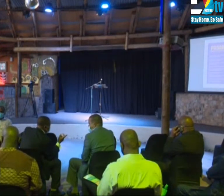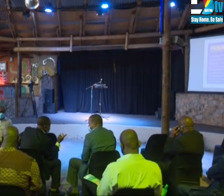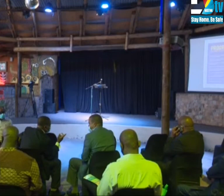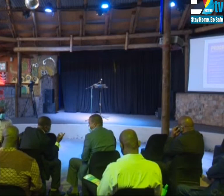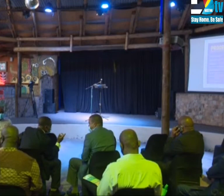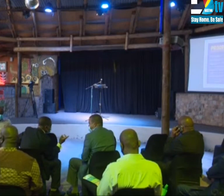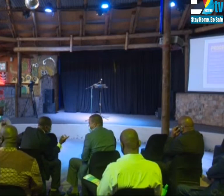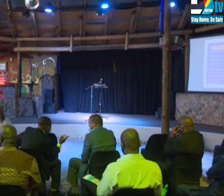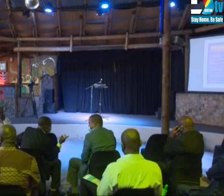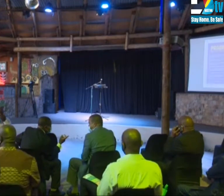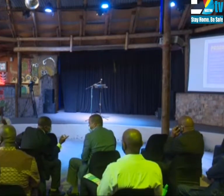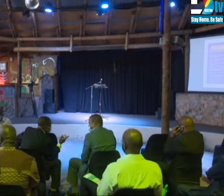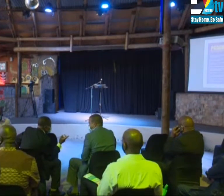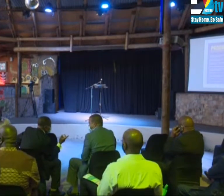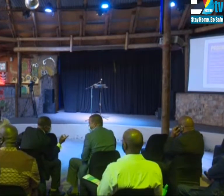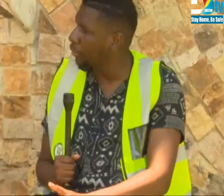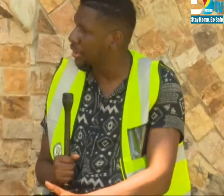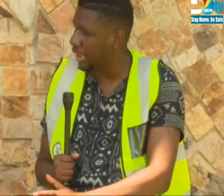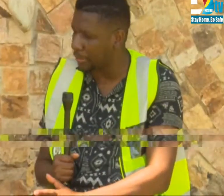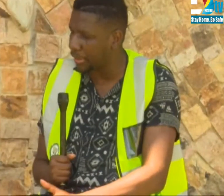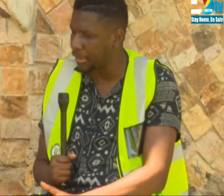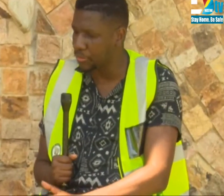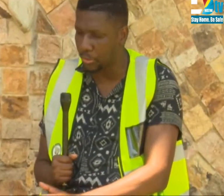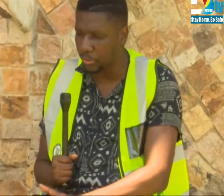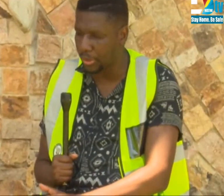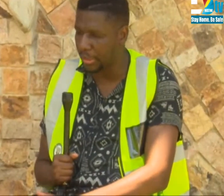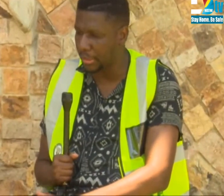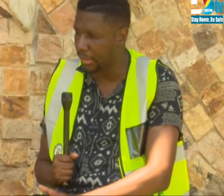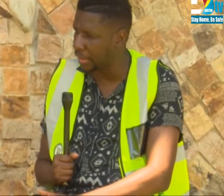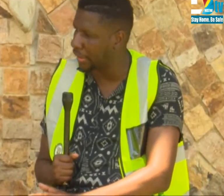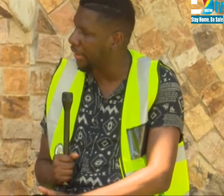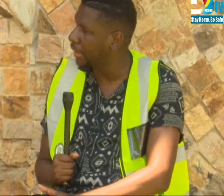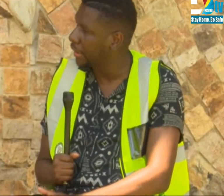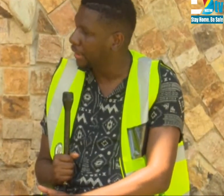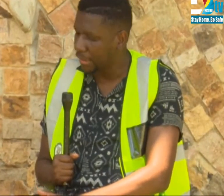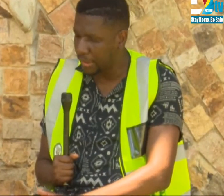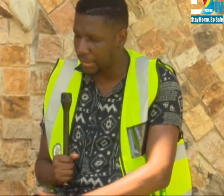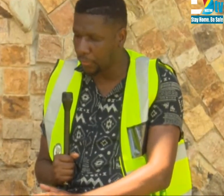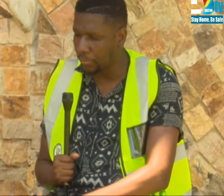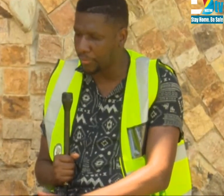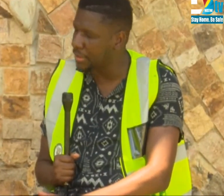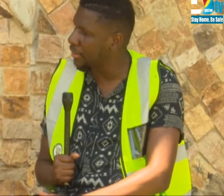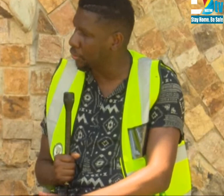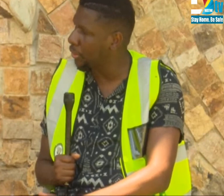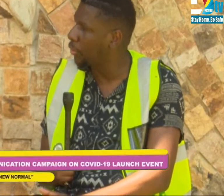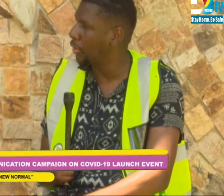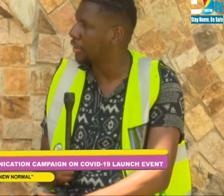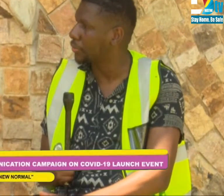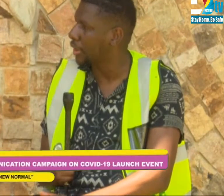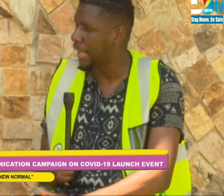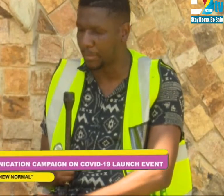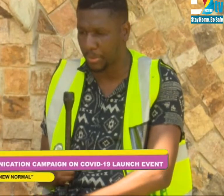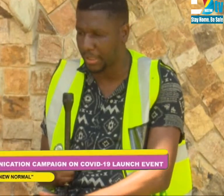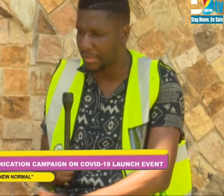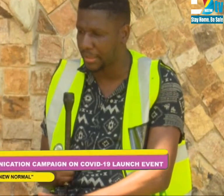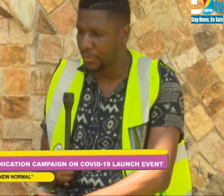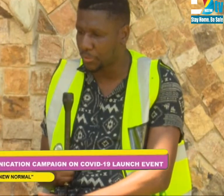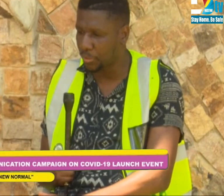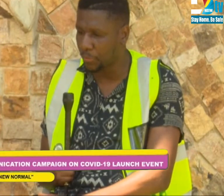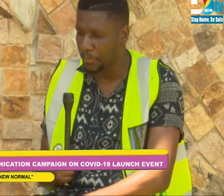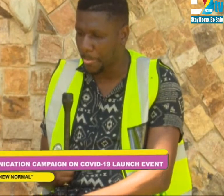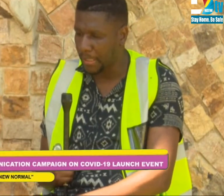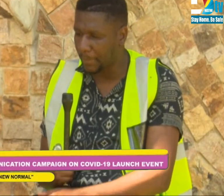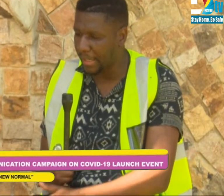sokuvuliwe let's forget sokuphele no kusengakapheli solo le COVID soli khona ayikapheli.